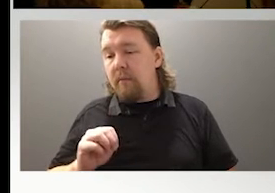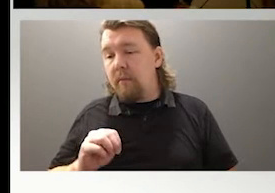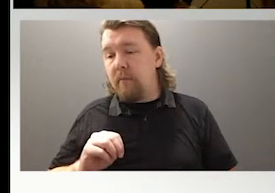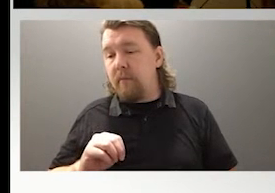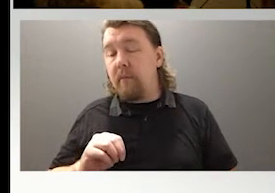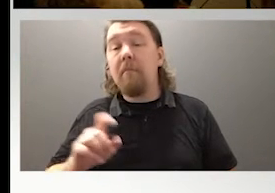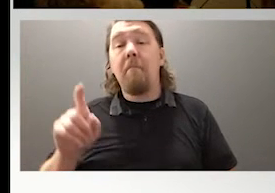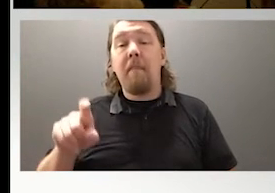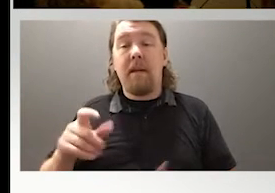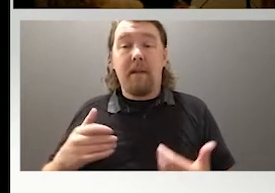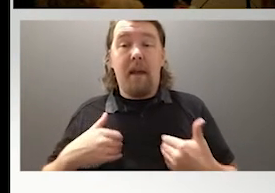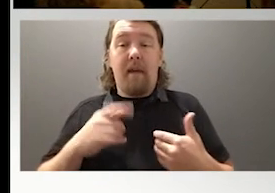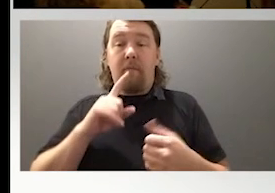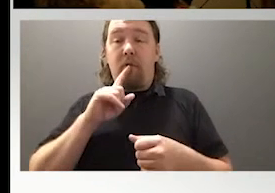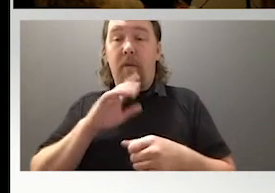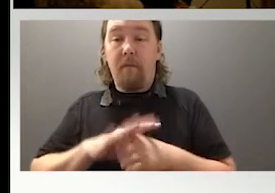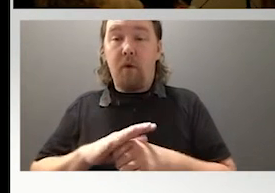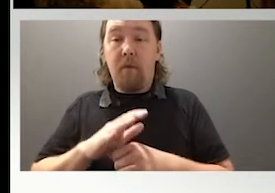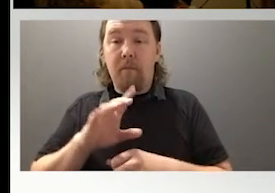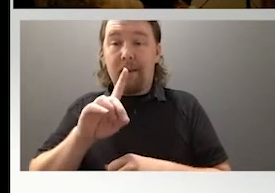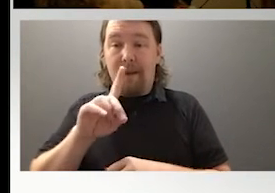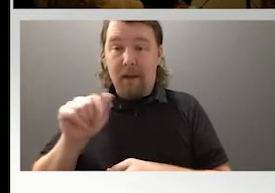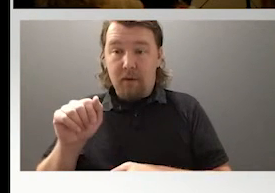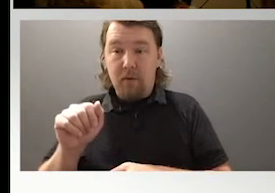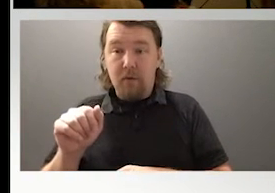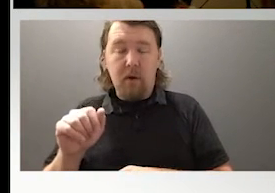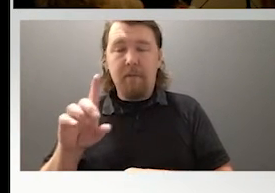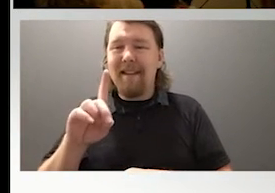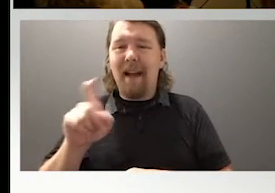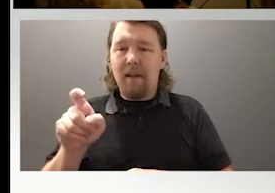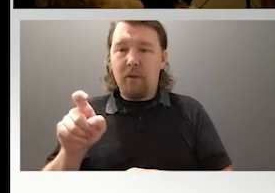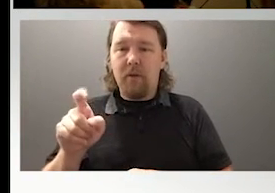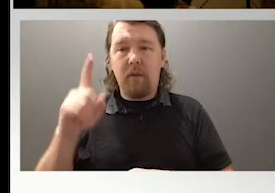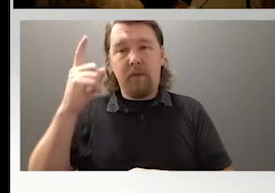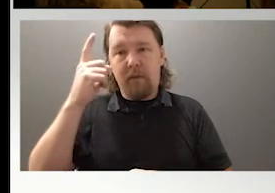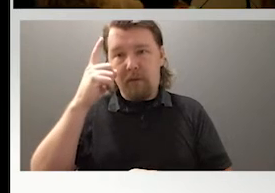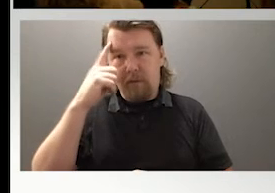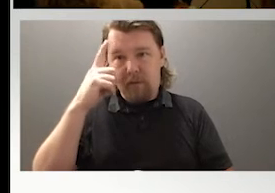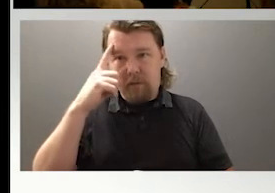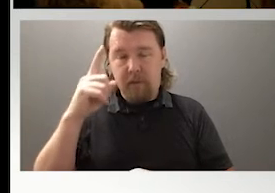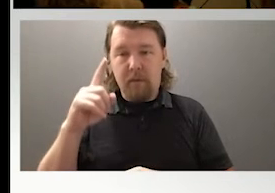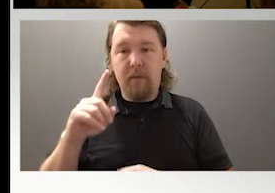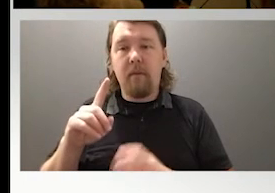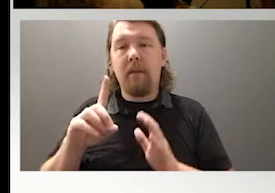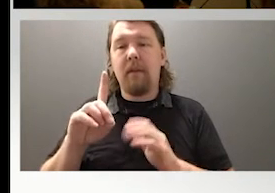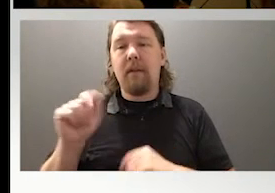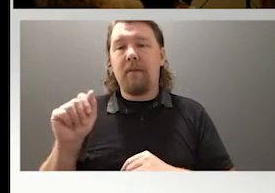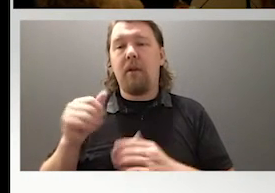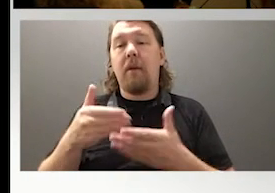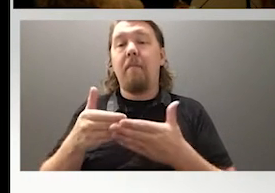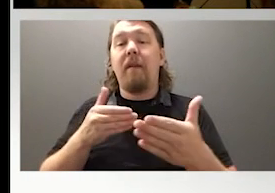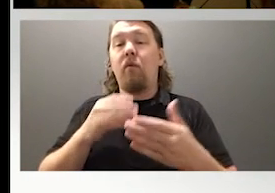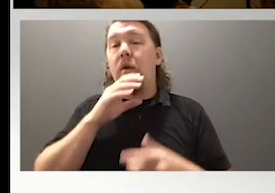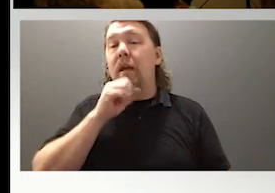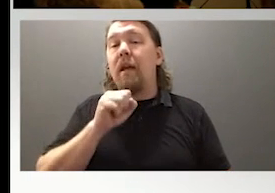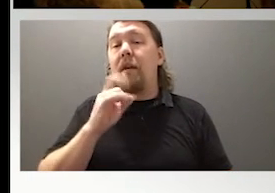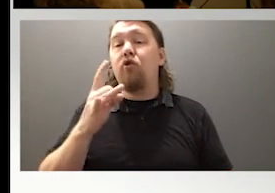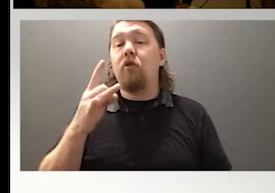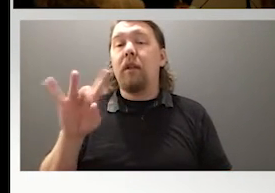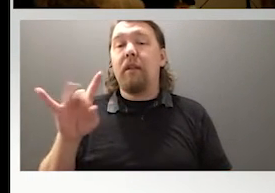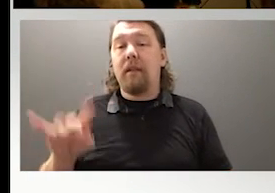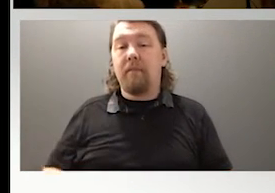and must have a confirmed diagnosis of a developmental disability prior to the age of 18.